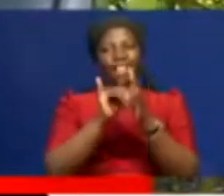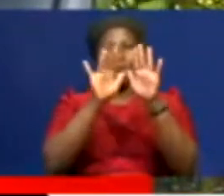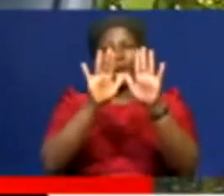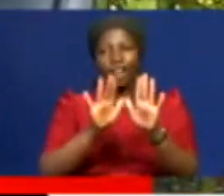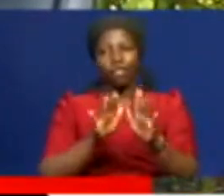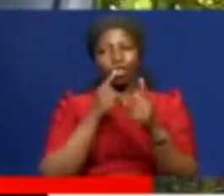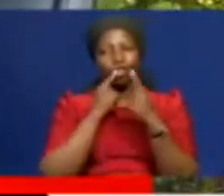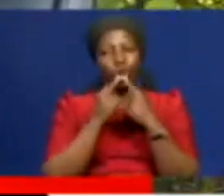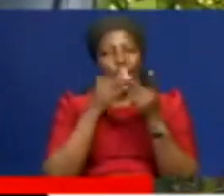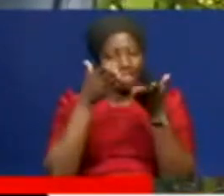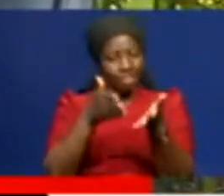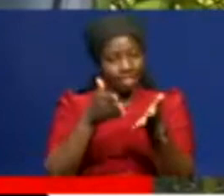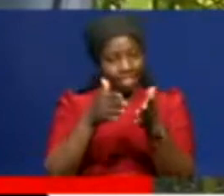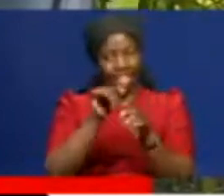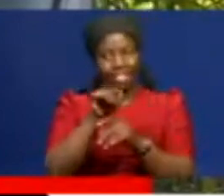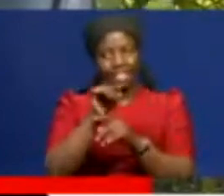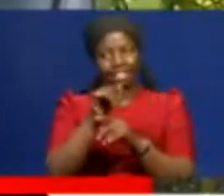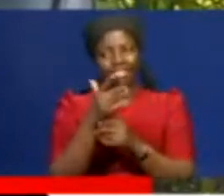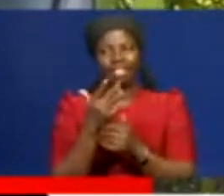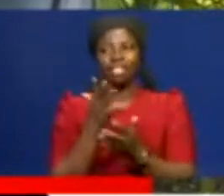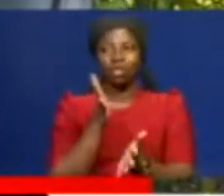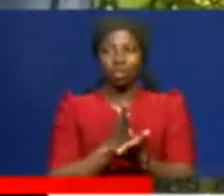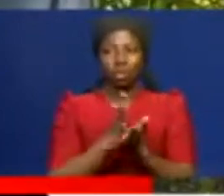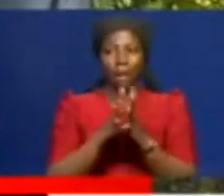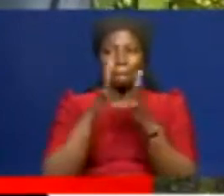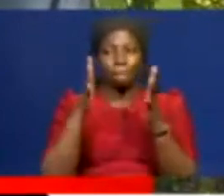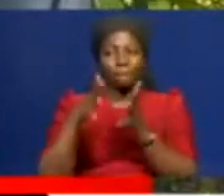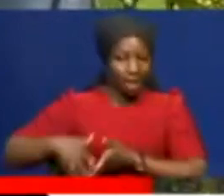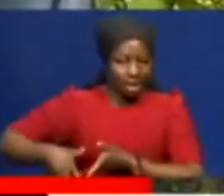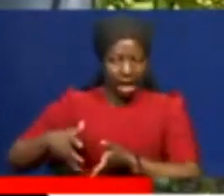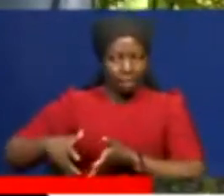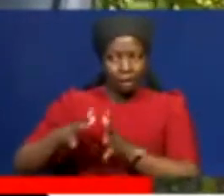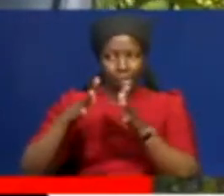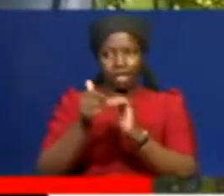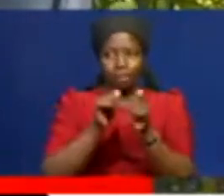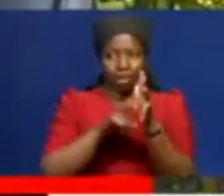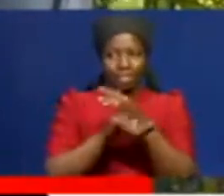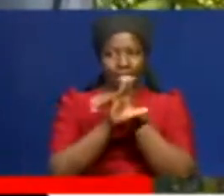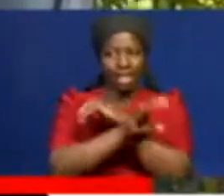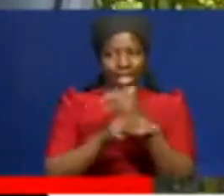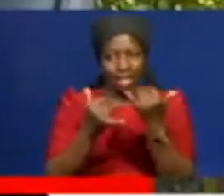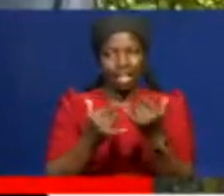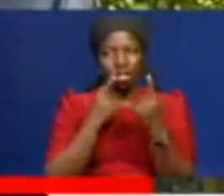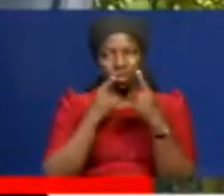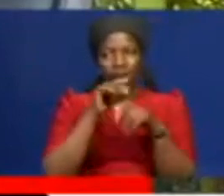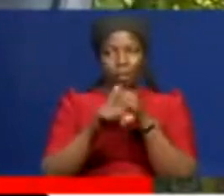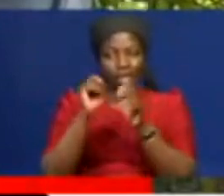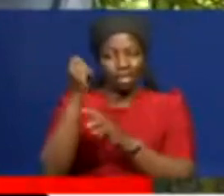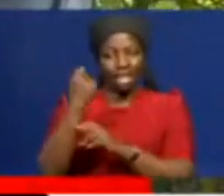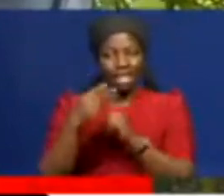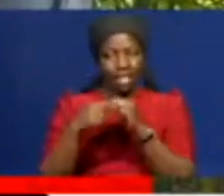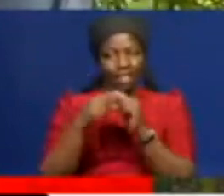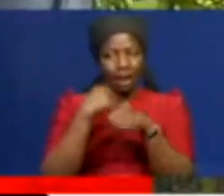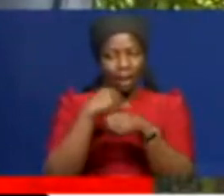on studio. It is, rugby is quite a big sport in the country here. Talk about this Kenya Sevens that has made